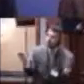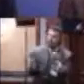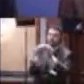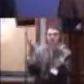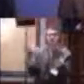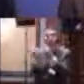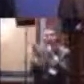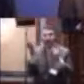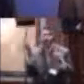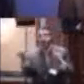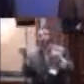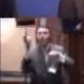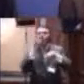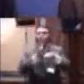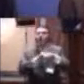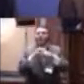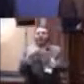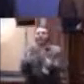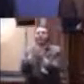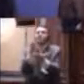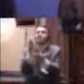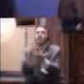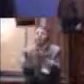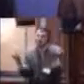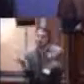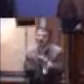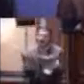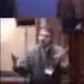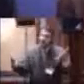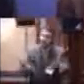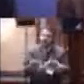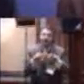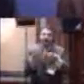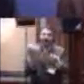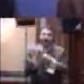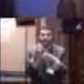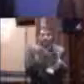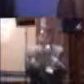grounds, also should it be unconditional dialogue.